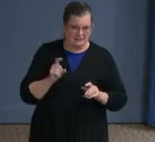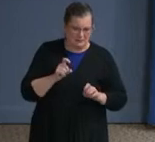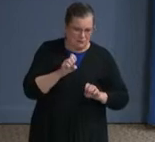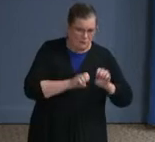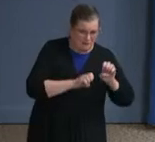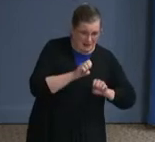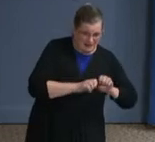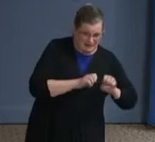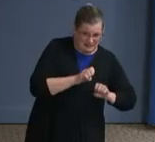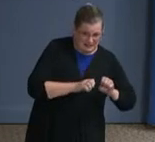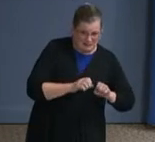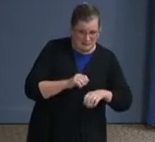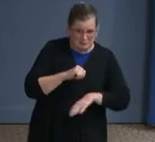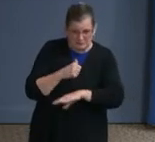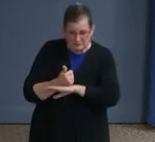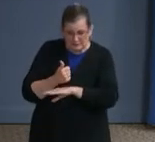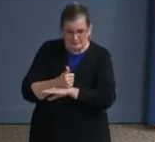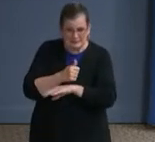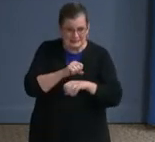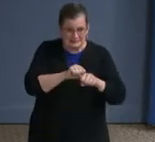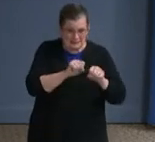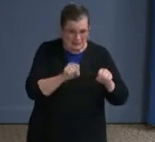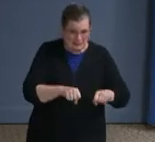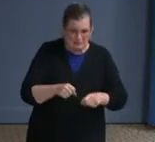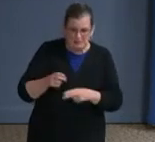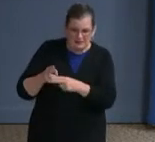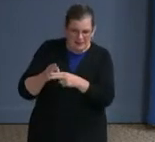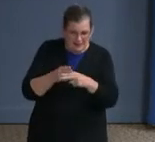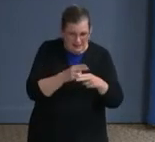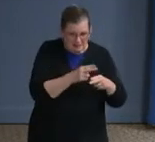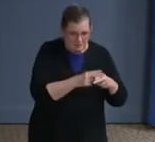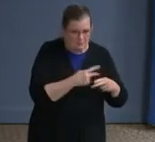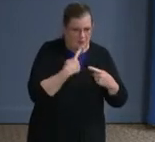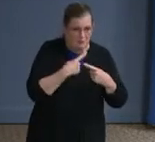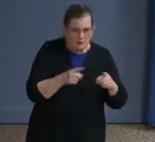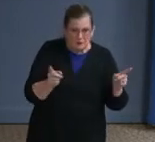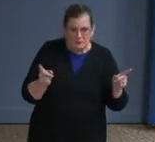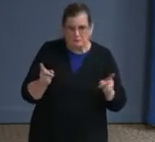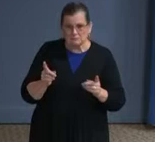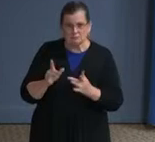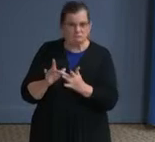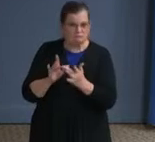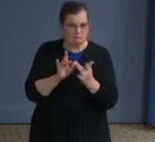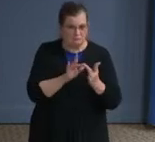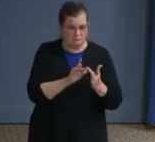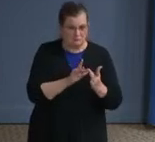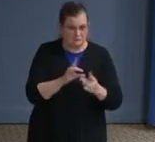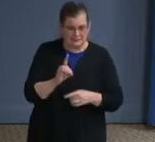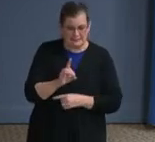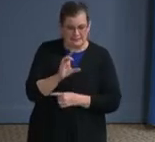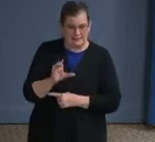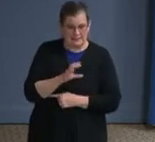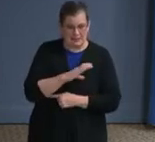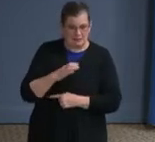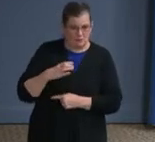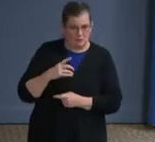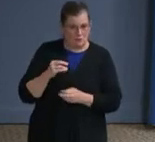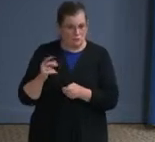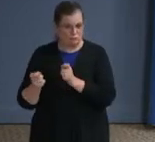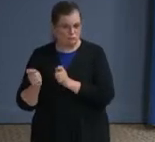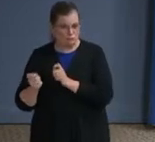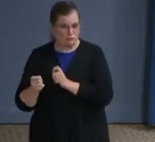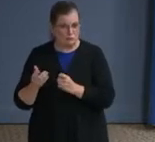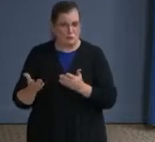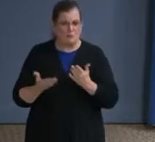and names of public spaces, and whether the council should be, with a recommendation expected to the council on whether there should